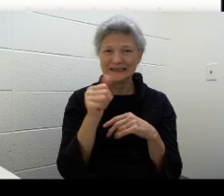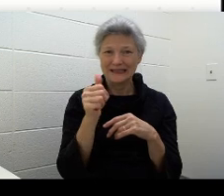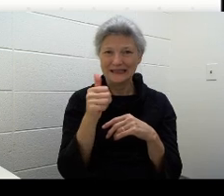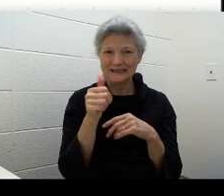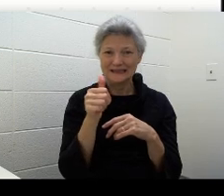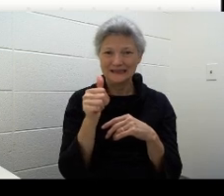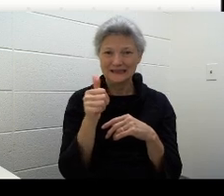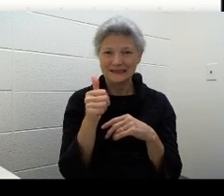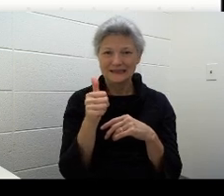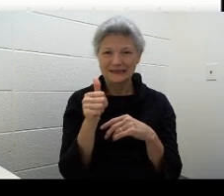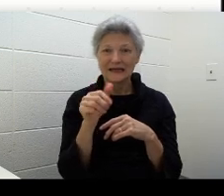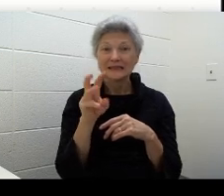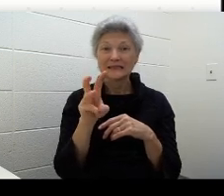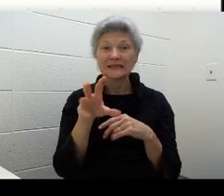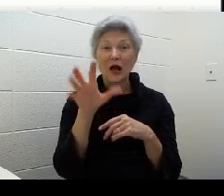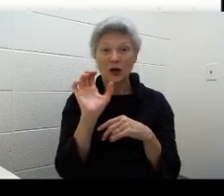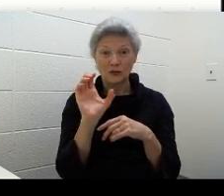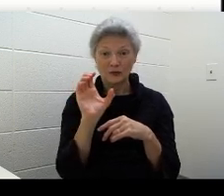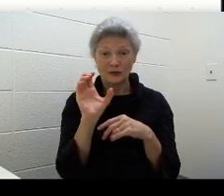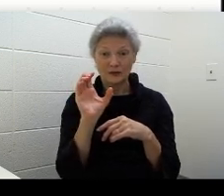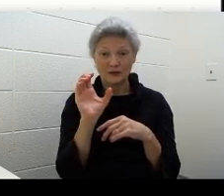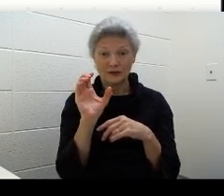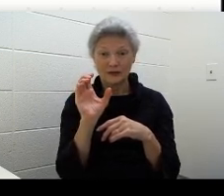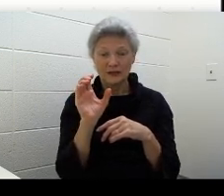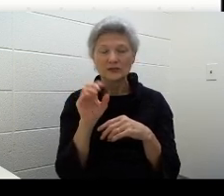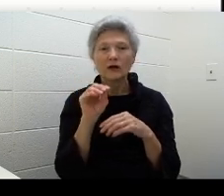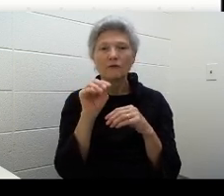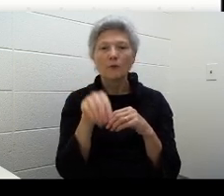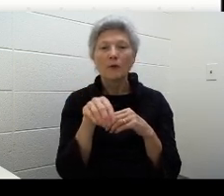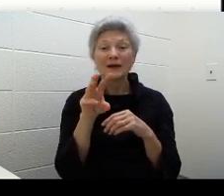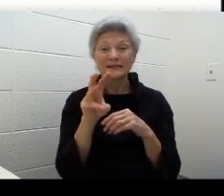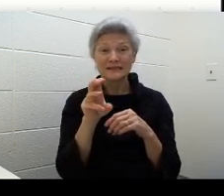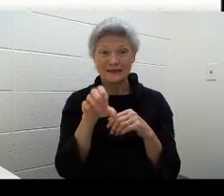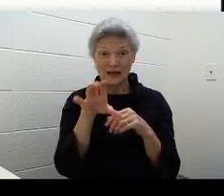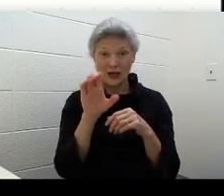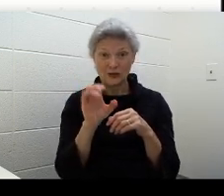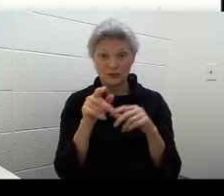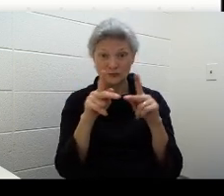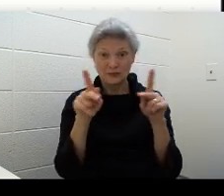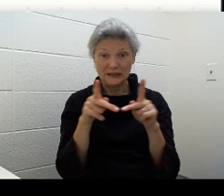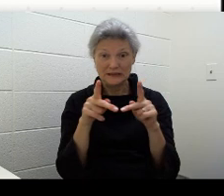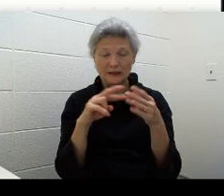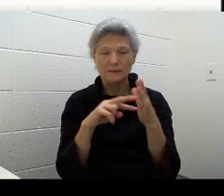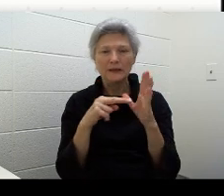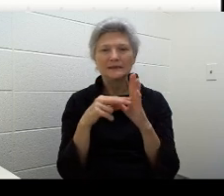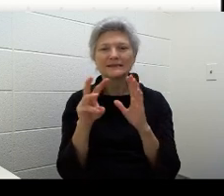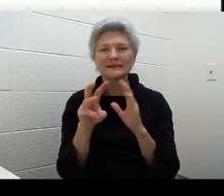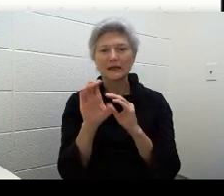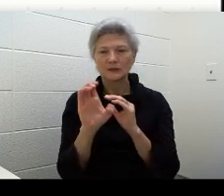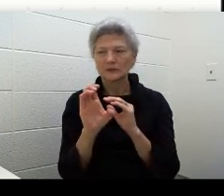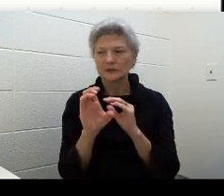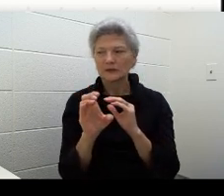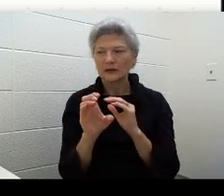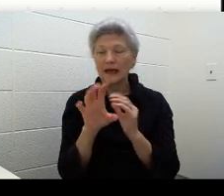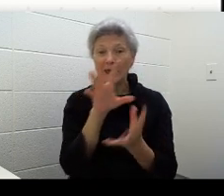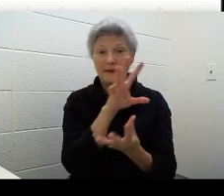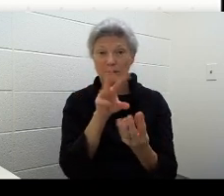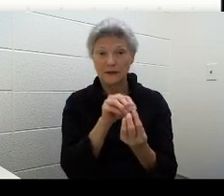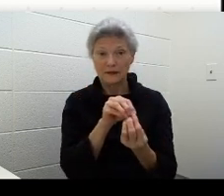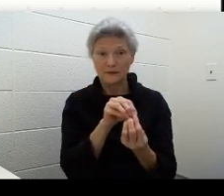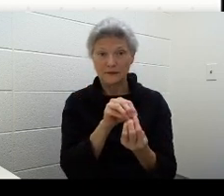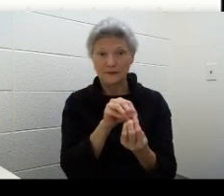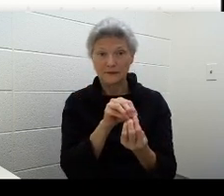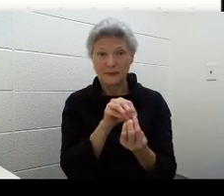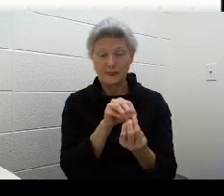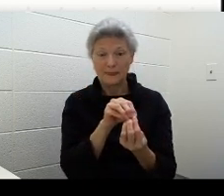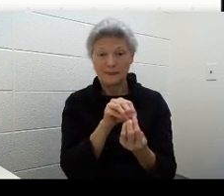which would be 600. So if I put my 6 in the hundreds place, it means 600. Add these together,